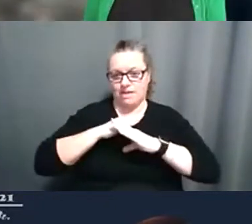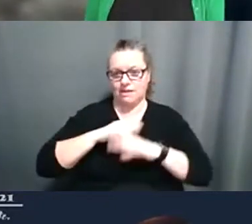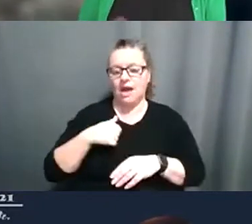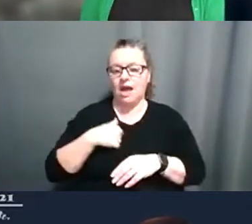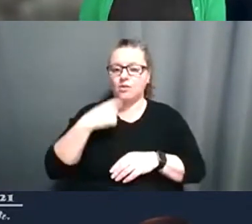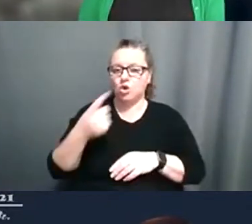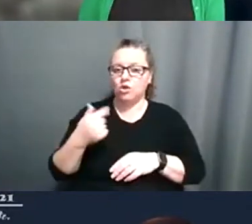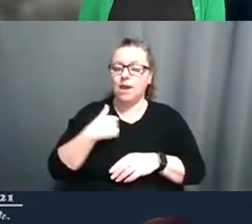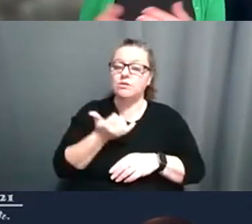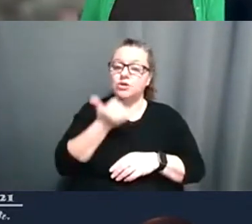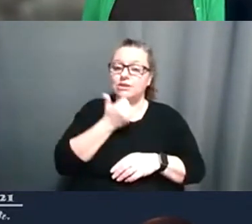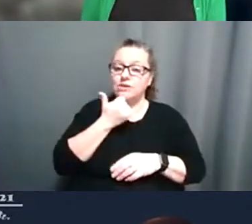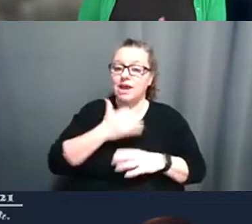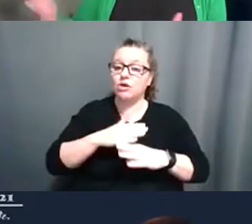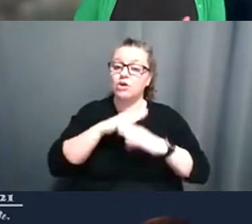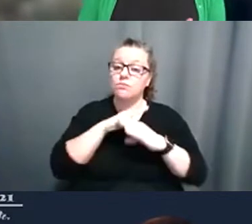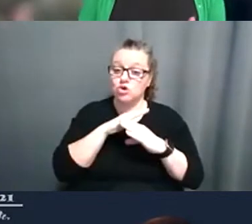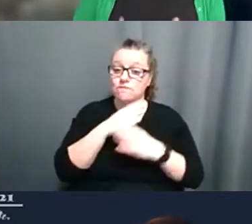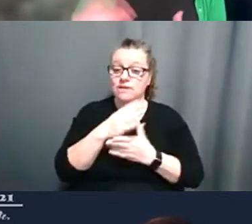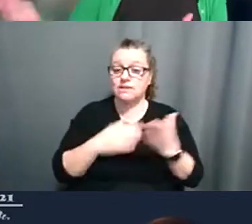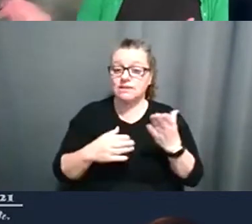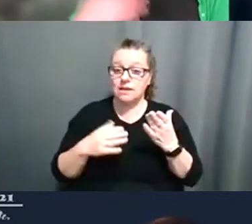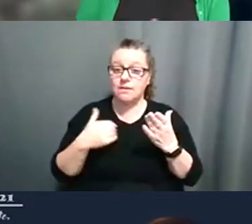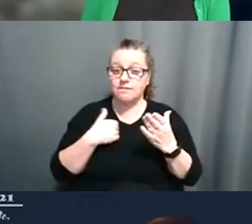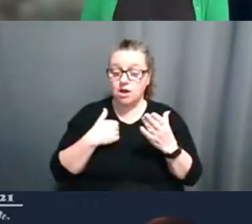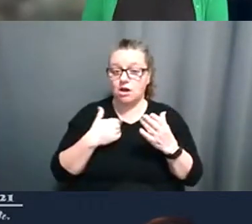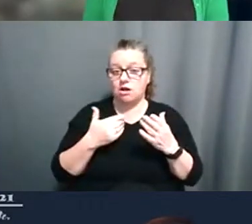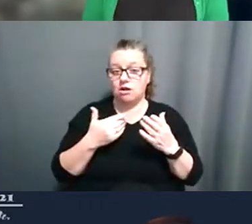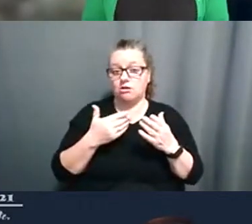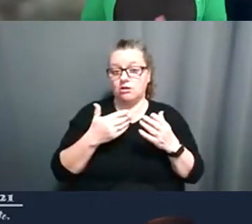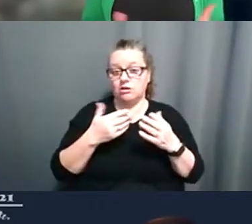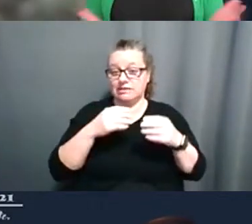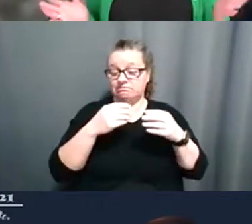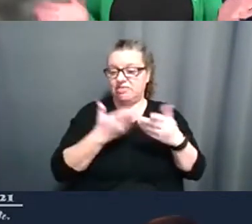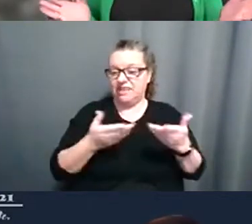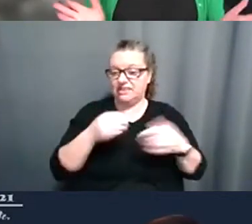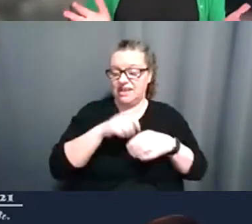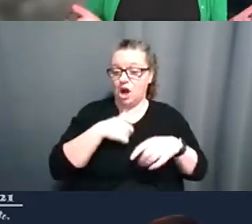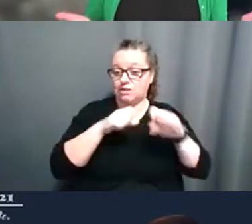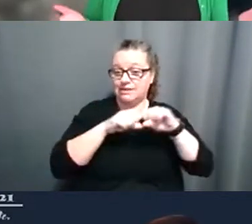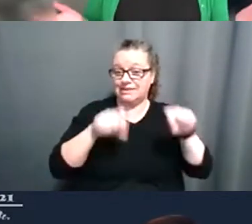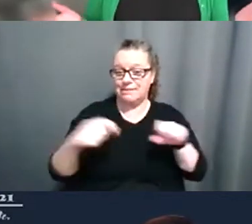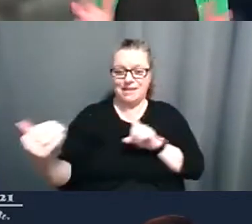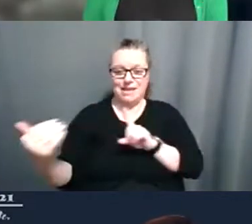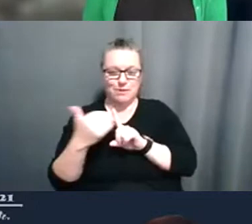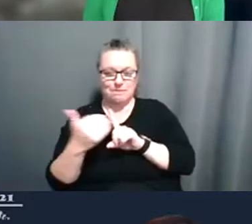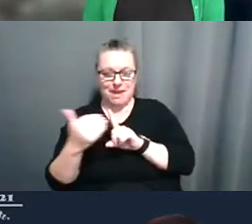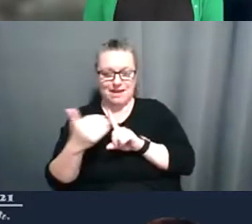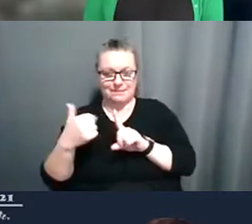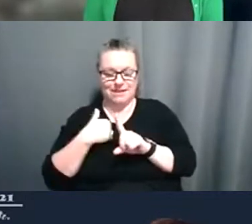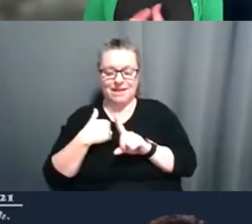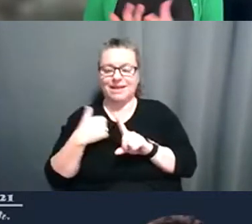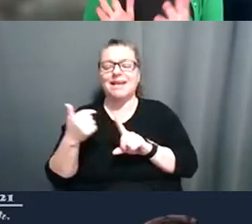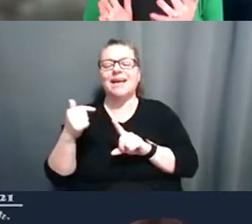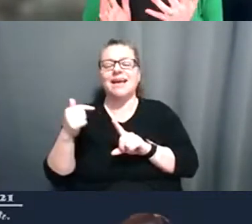to airproof some of our response options in our SharePoint system. And he reminded me of my misspent youth. And he